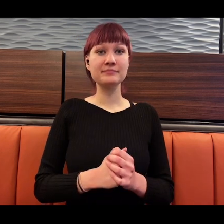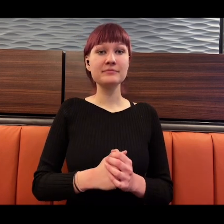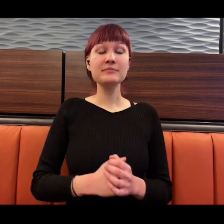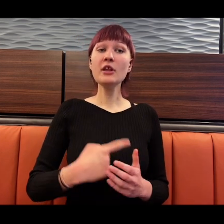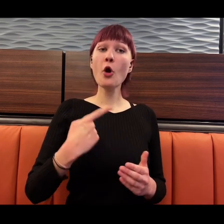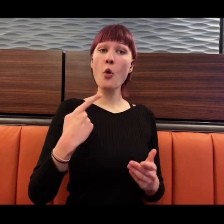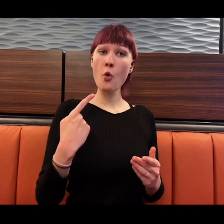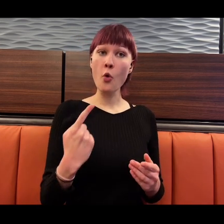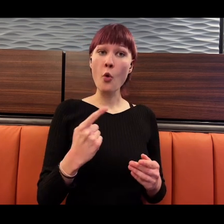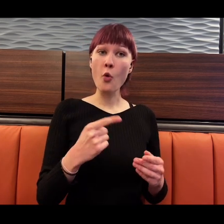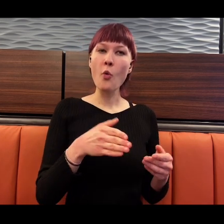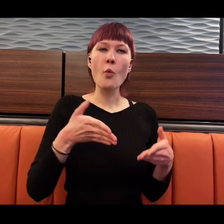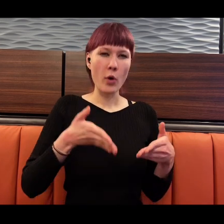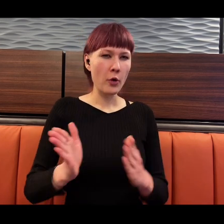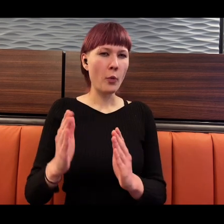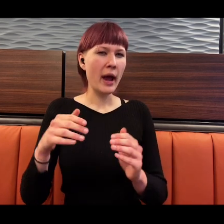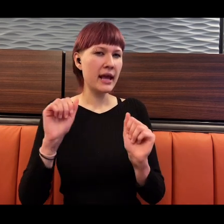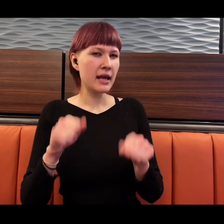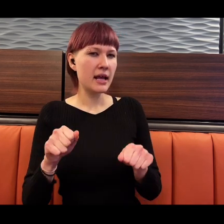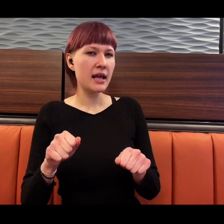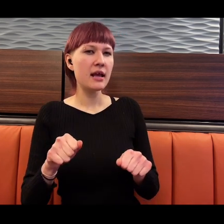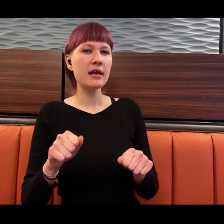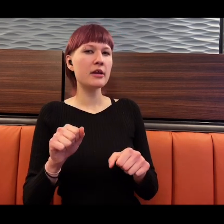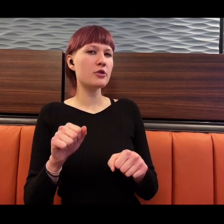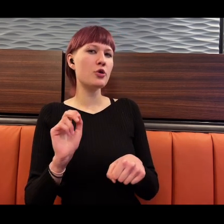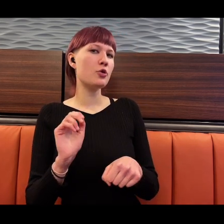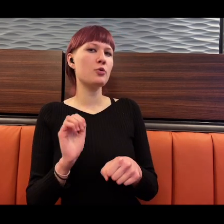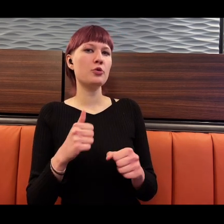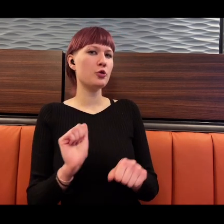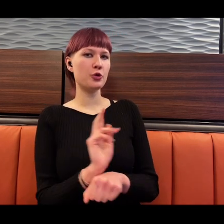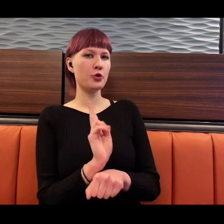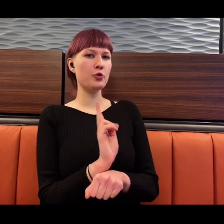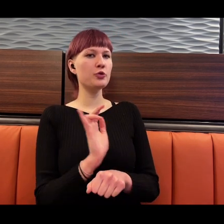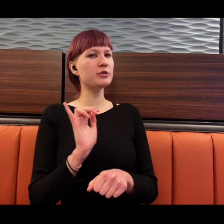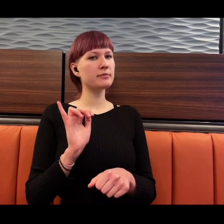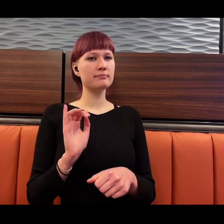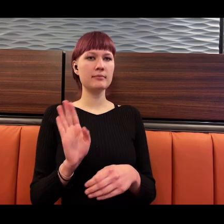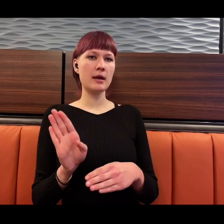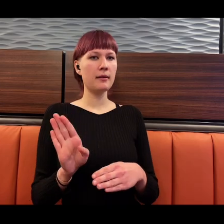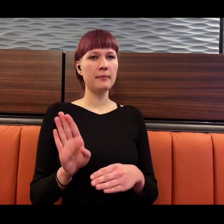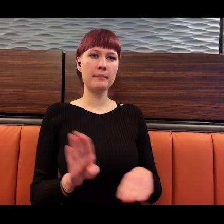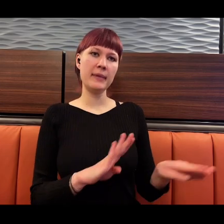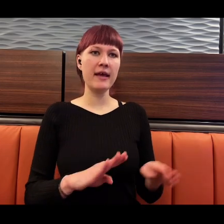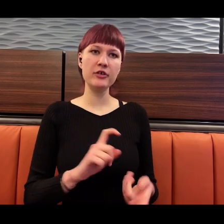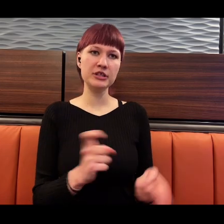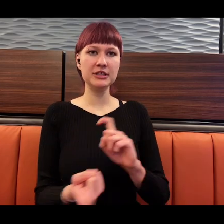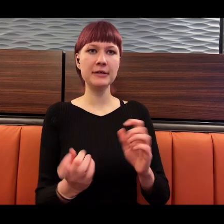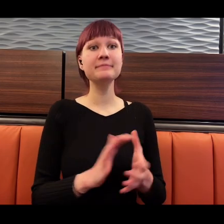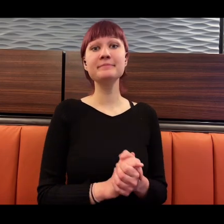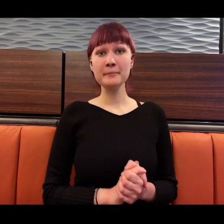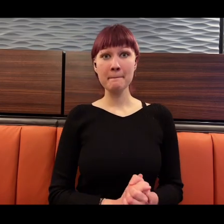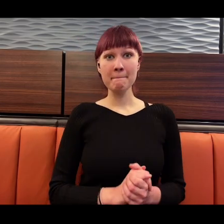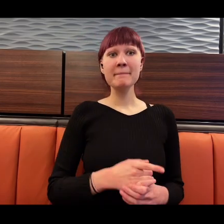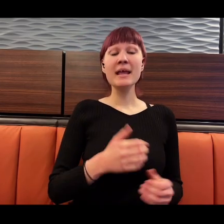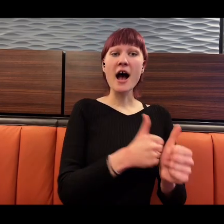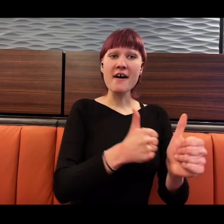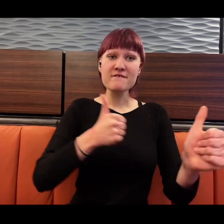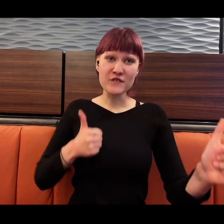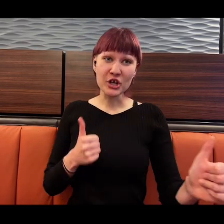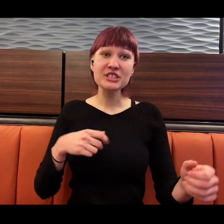habit that you don't like and you want to get rid of, then aversion therapy might be for you. So for example, maybe you want to